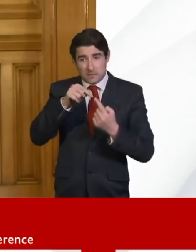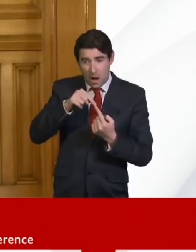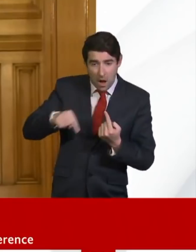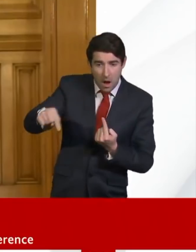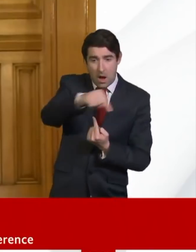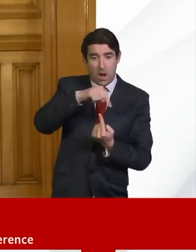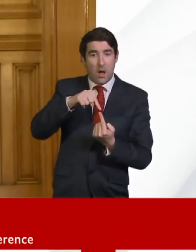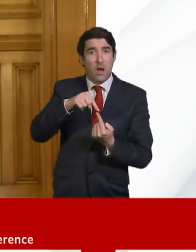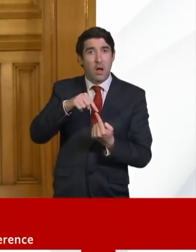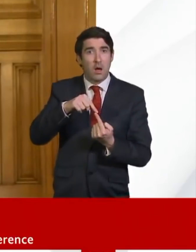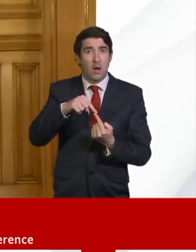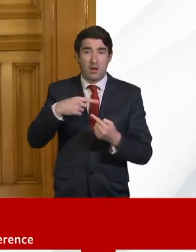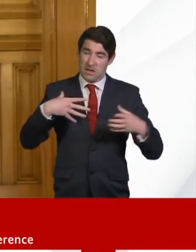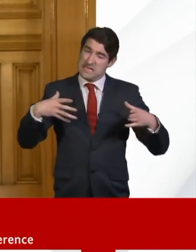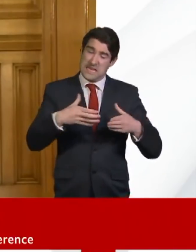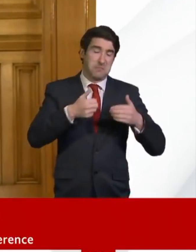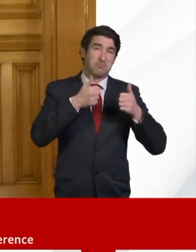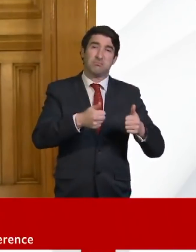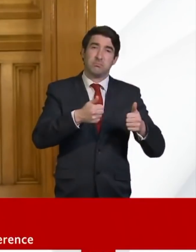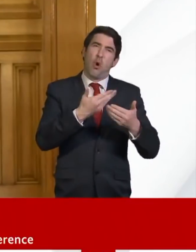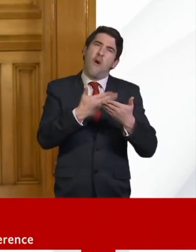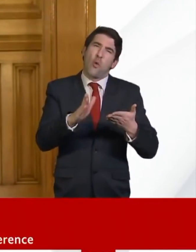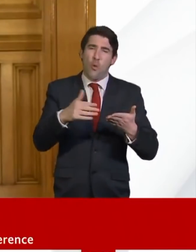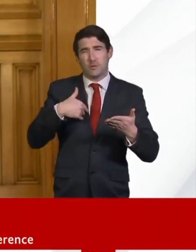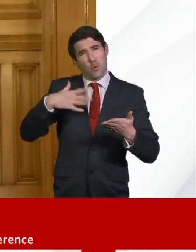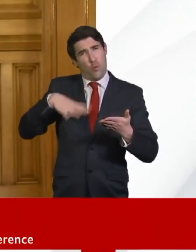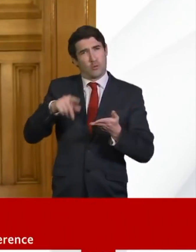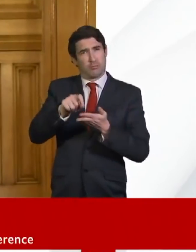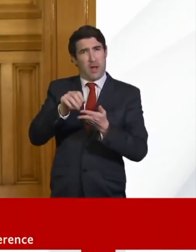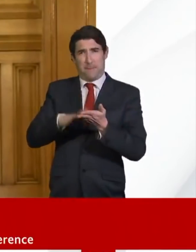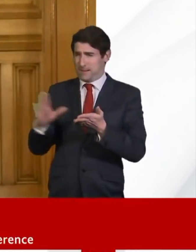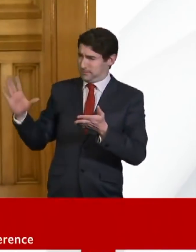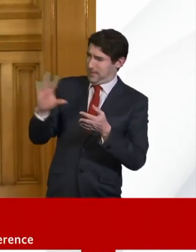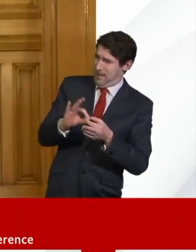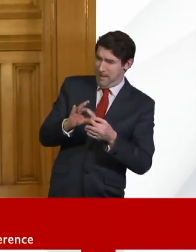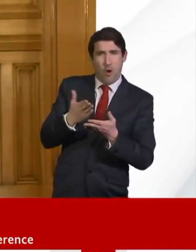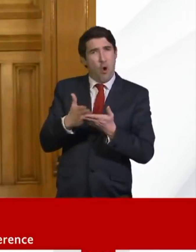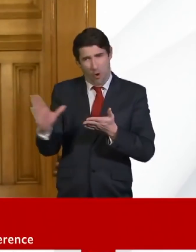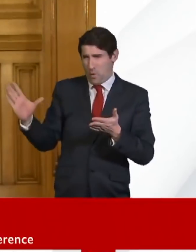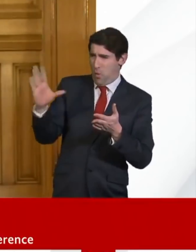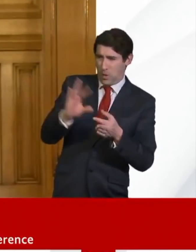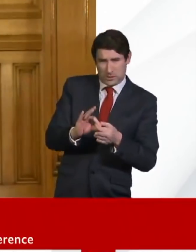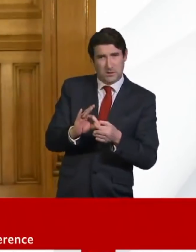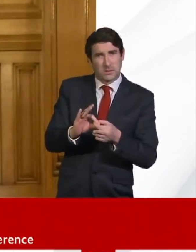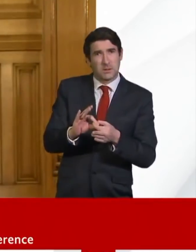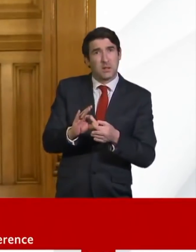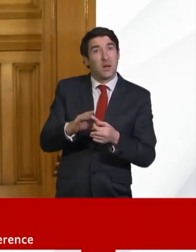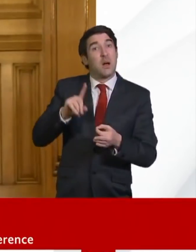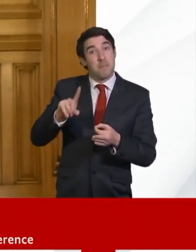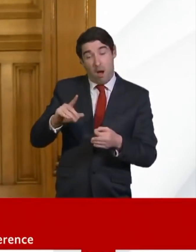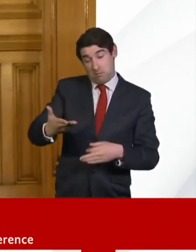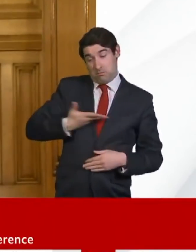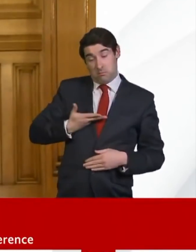exactly the same as when the Prime Minister was here. That's very clear. But as his first secretary deputised to discharge his responsibilities, we've got all